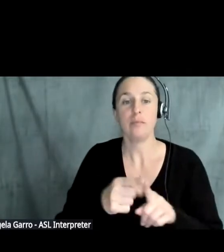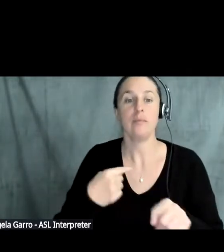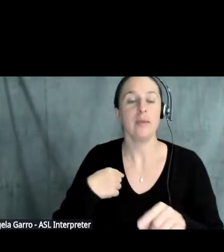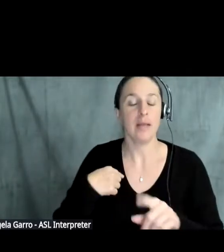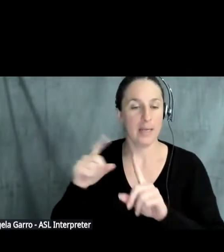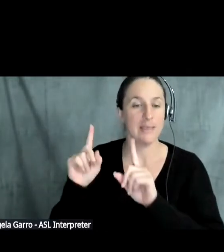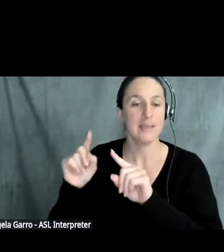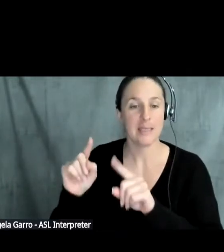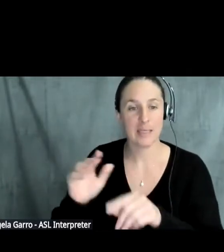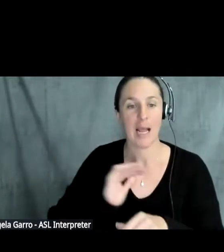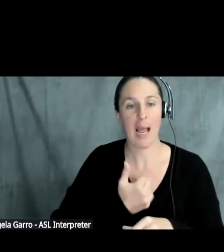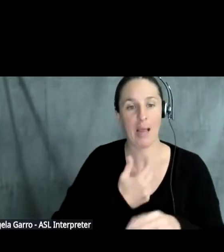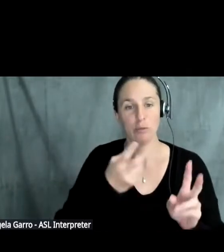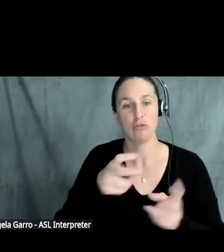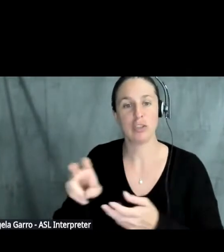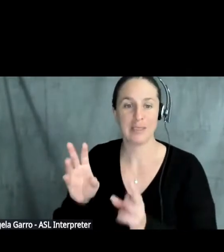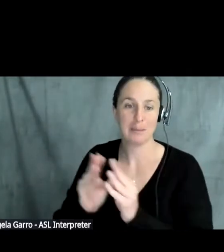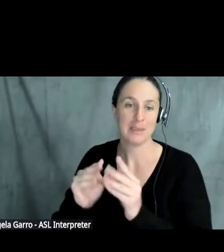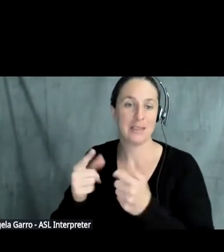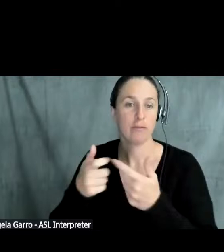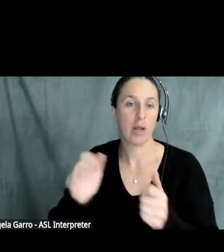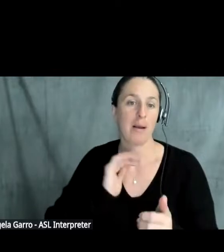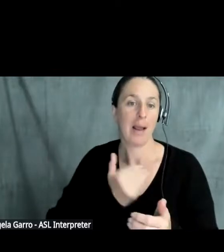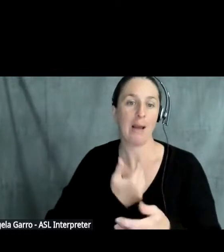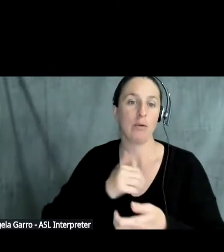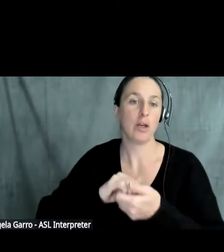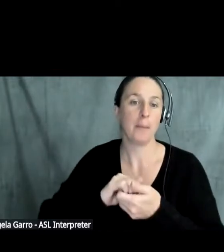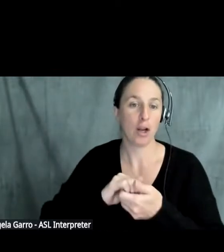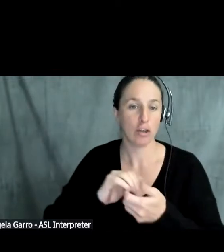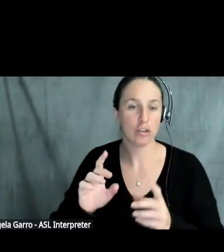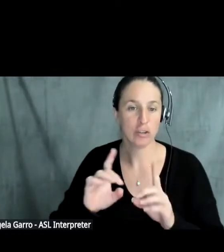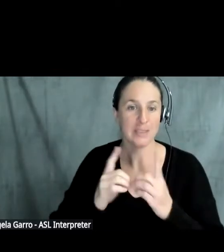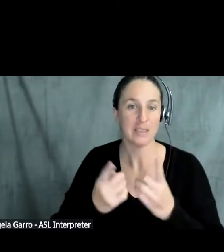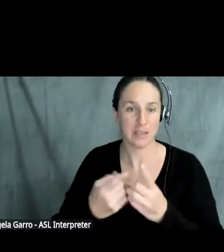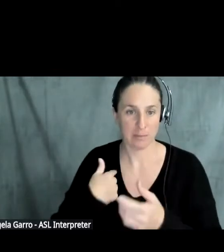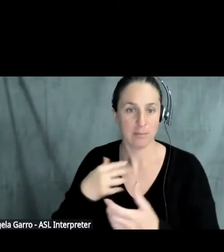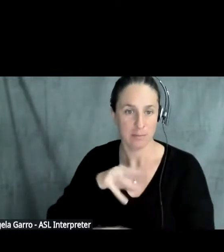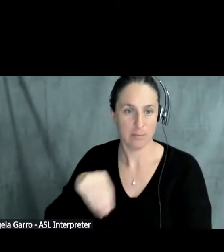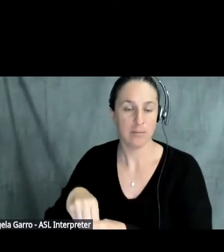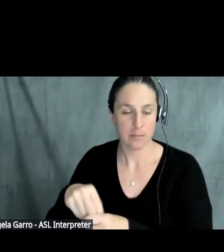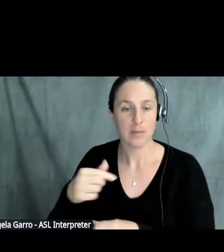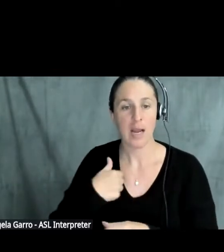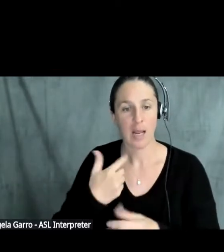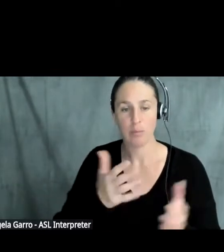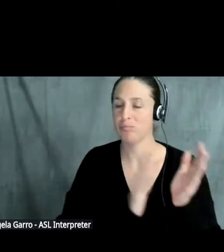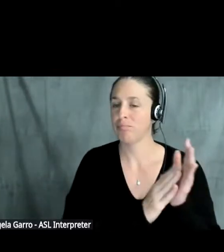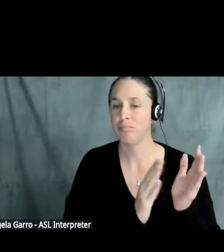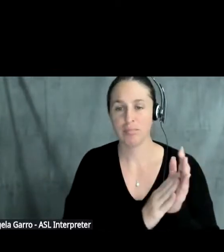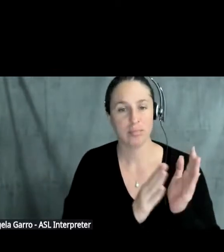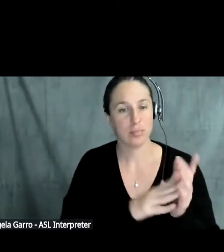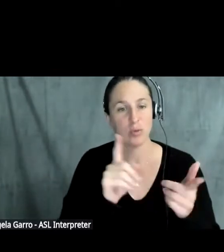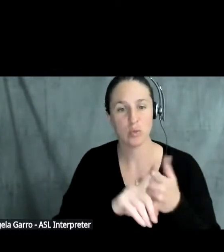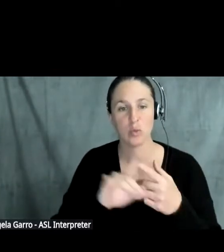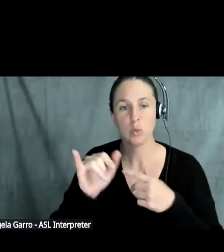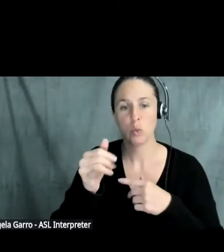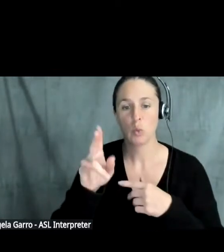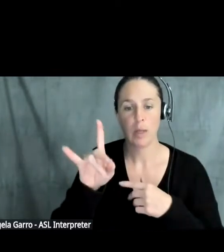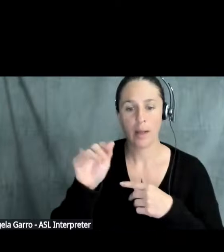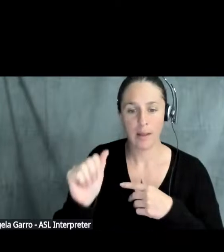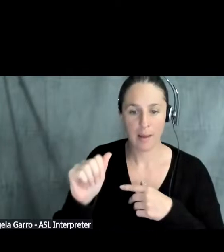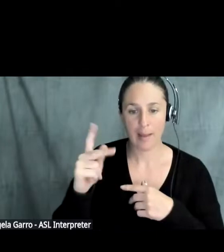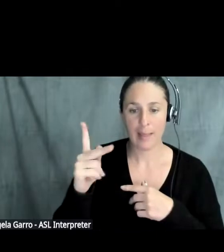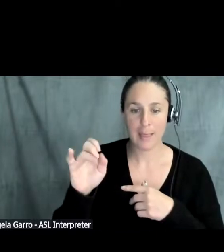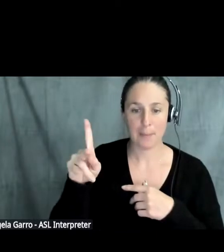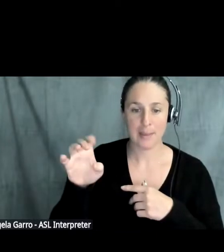our transition meetings from our partner districts, of which I'm part of. And I just want to shout out to Julia Kemke and